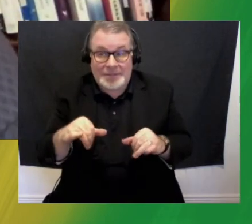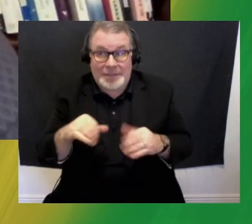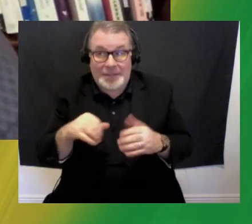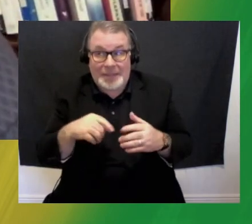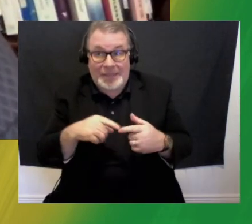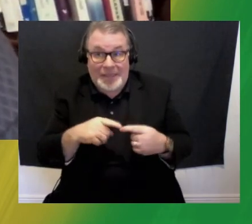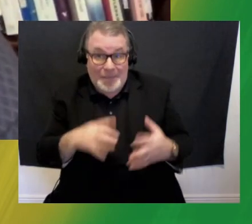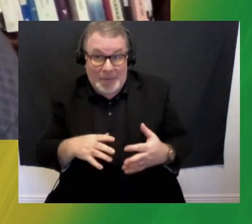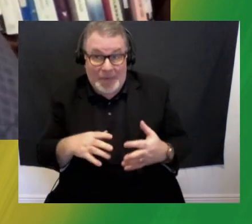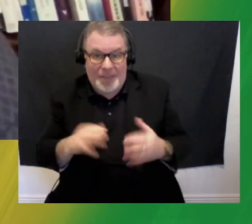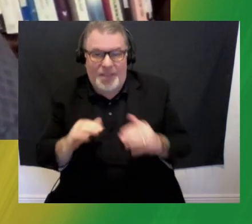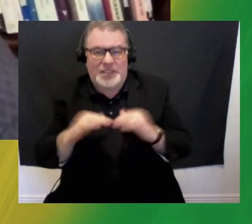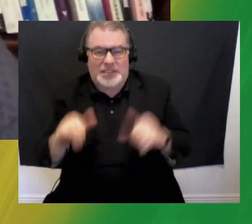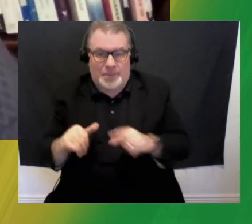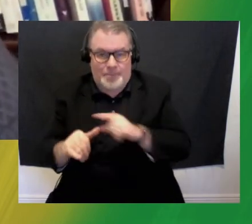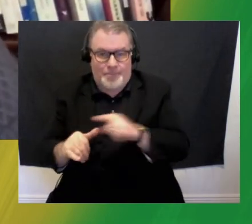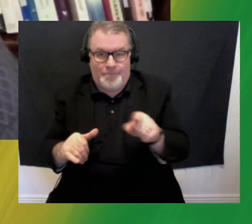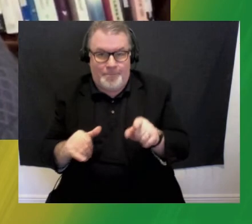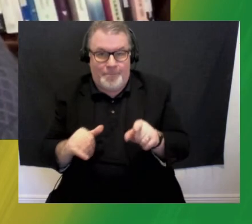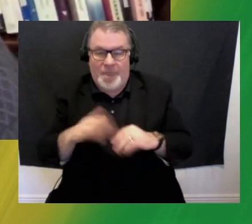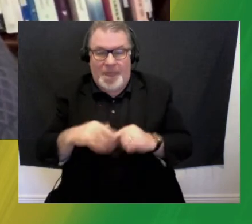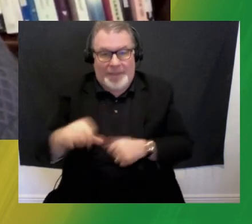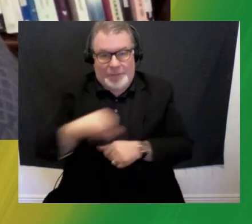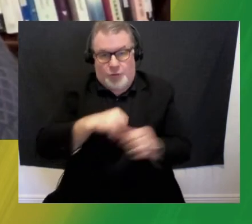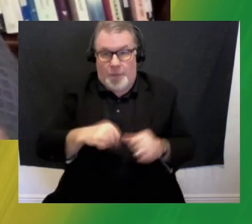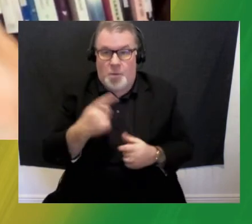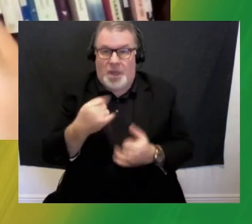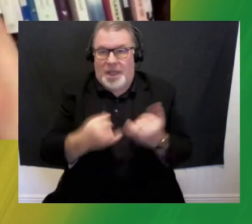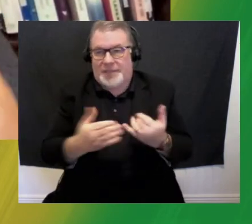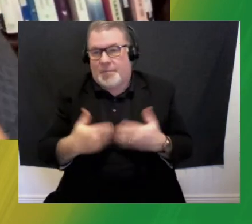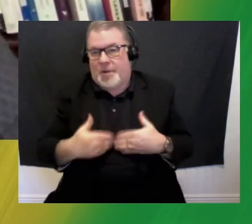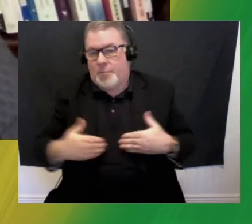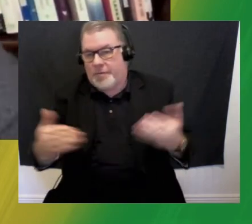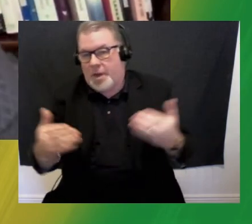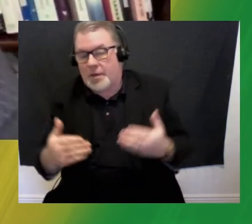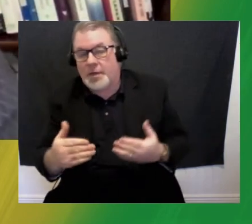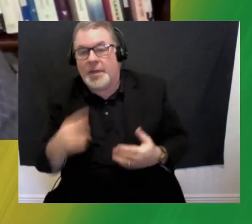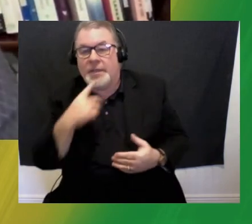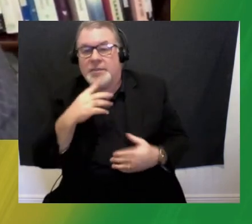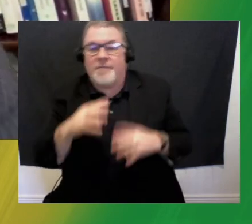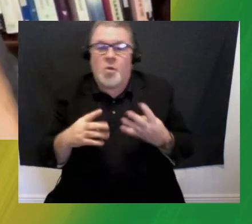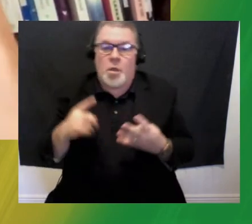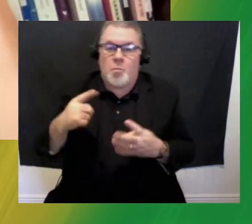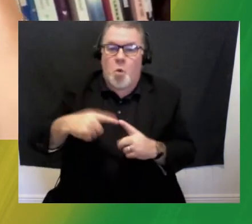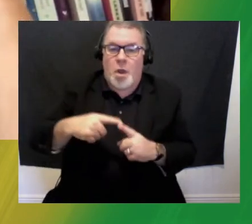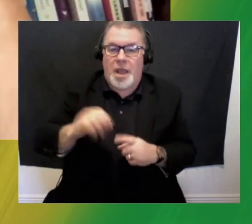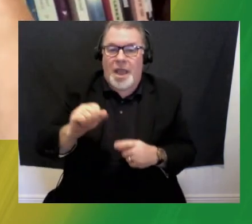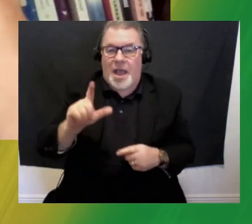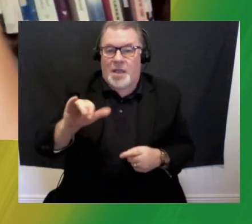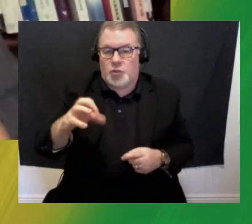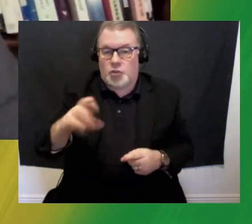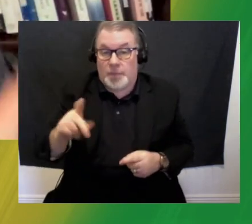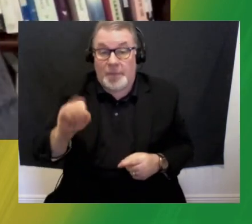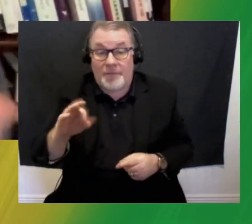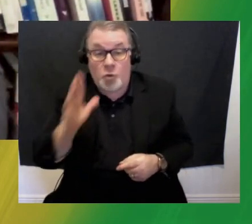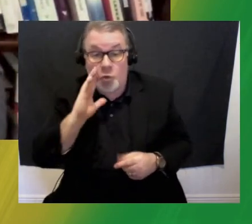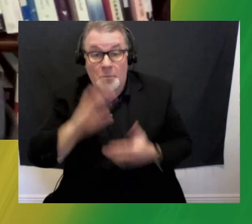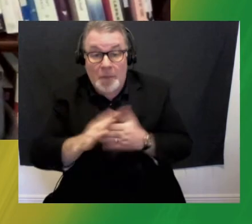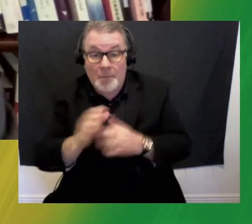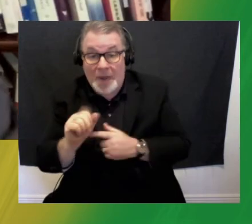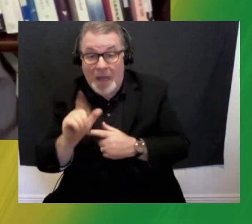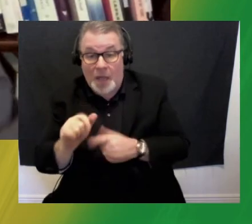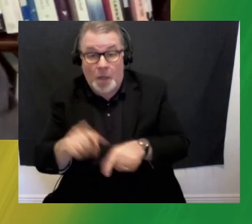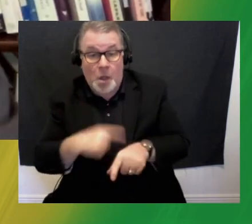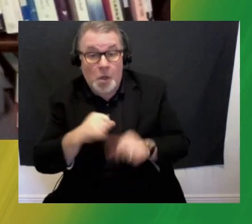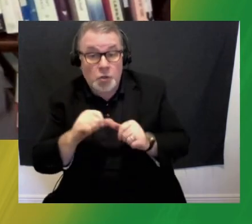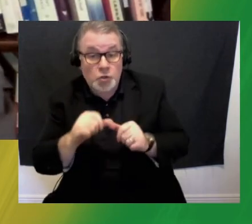other the common enemy. And one last thing before I'm done, it's the fourth point about allyship. If you're going to be an ally long-term,